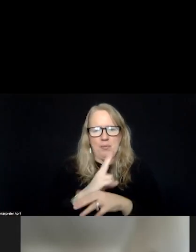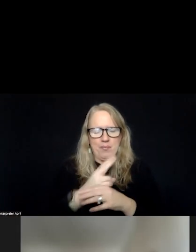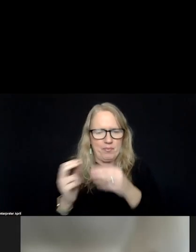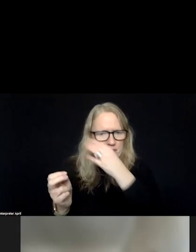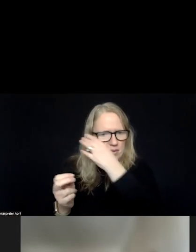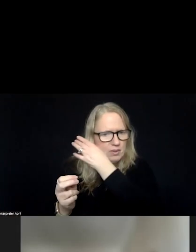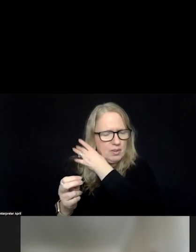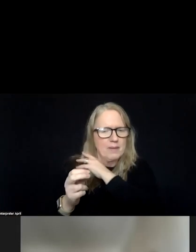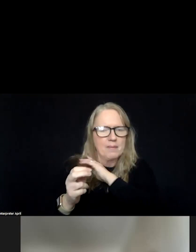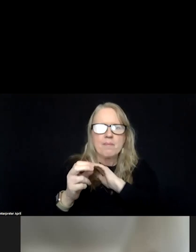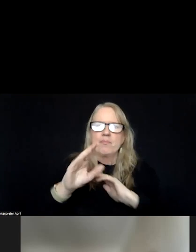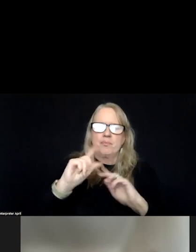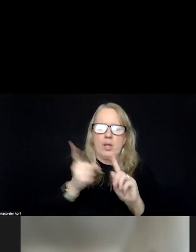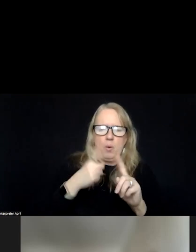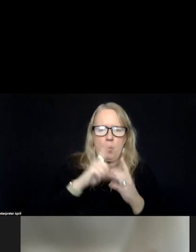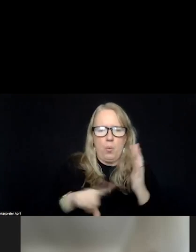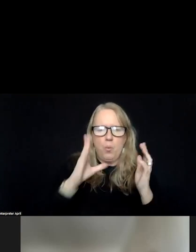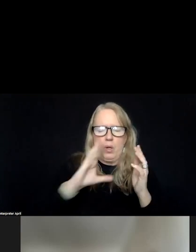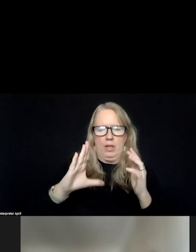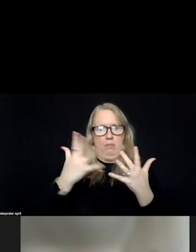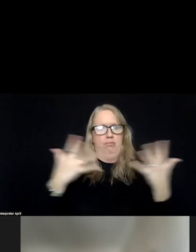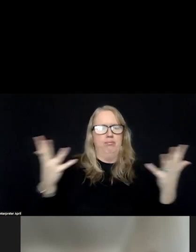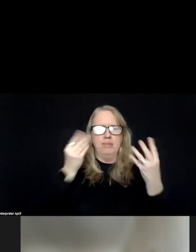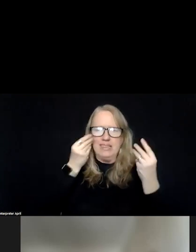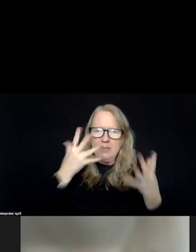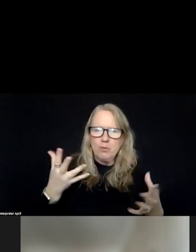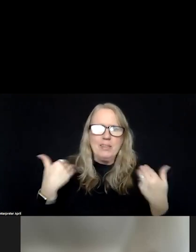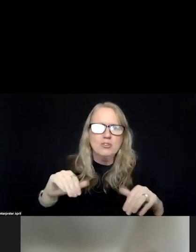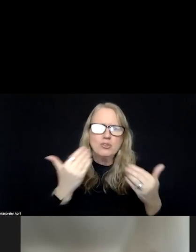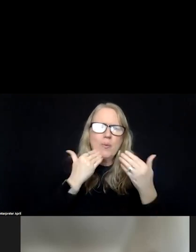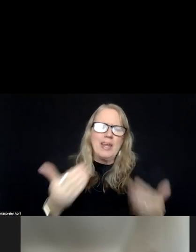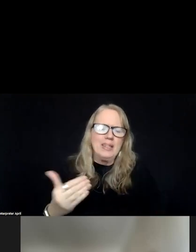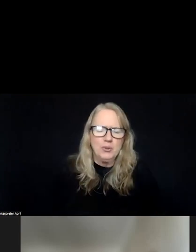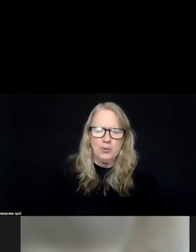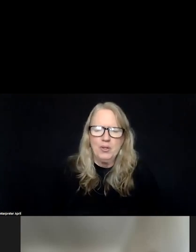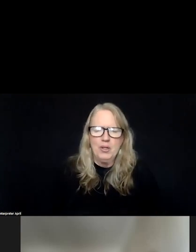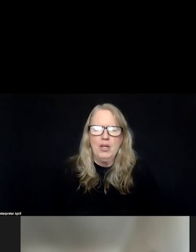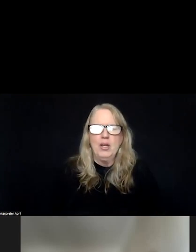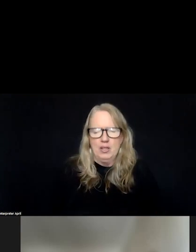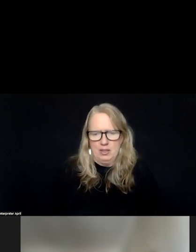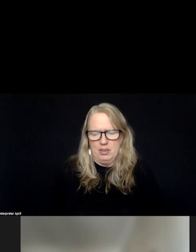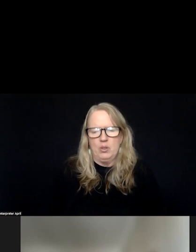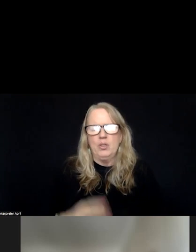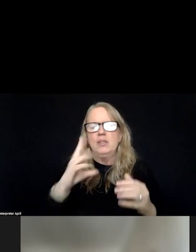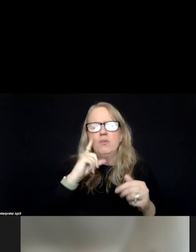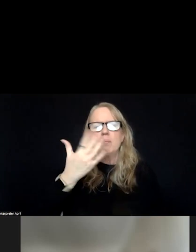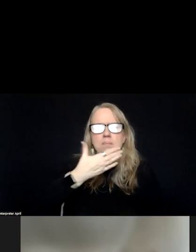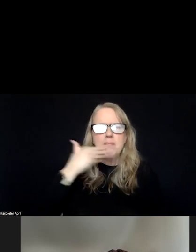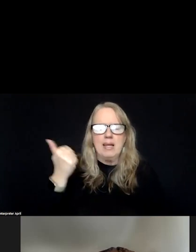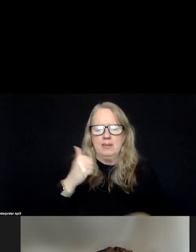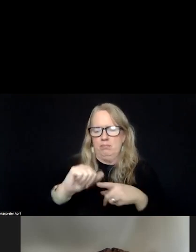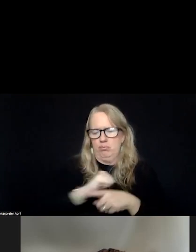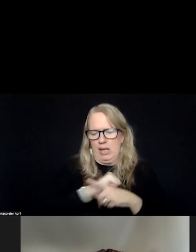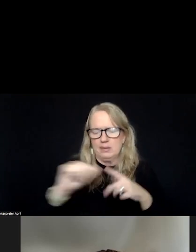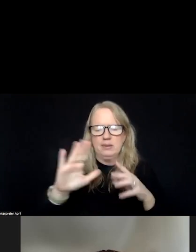resources and what a wealth of information that is. So thank you for always pulling together the research, the best practice, and situating us